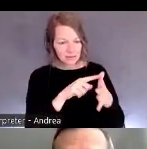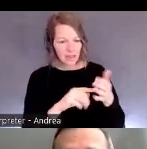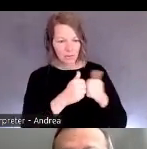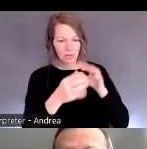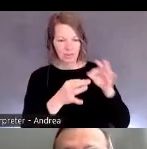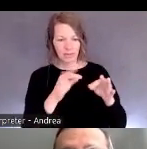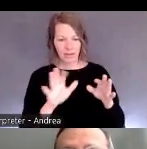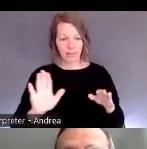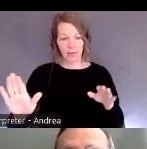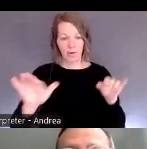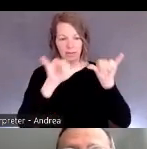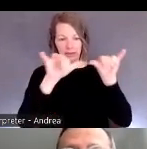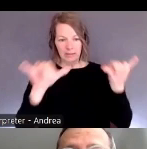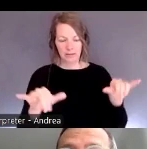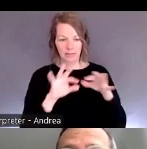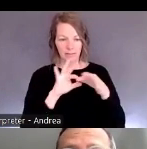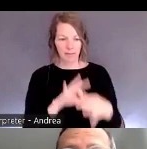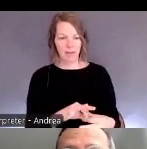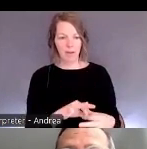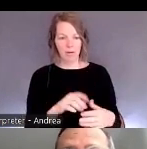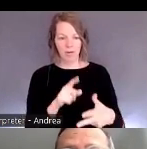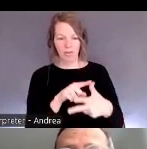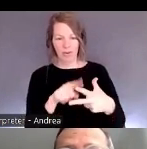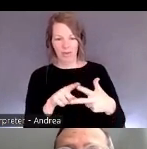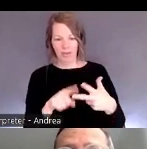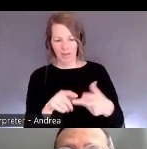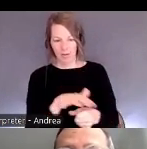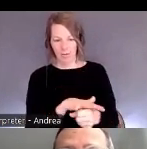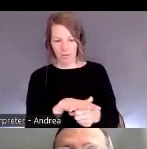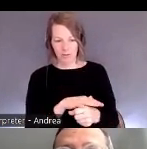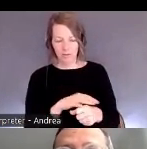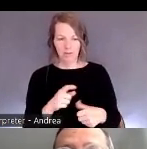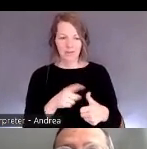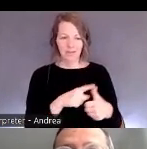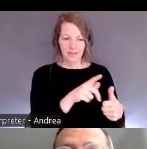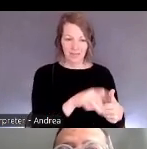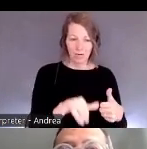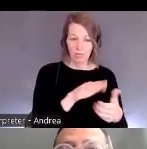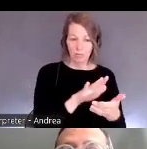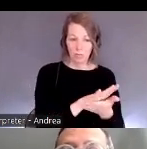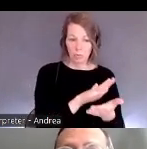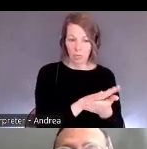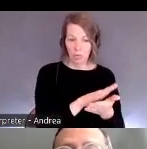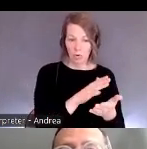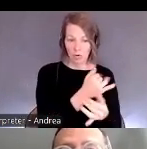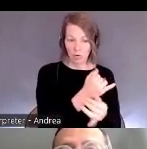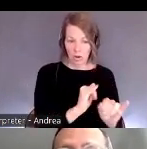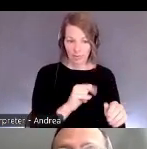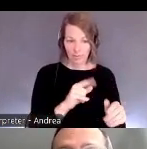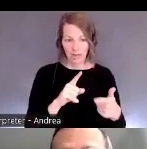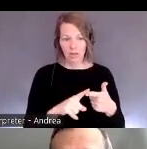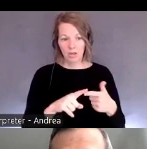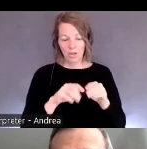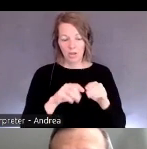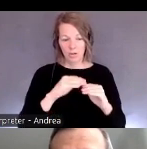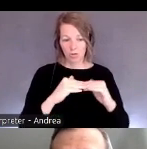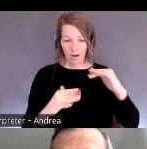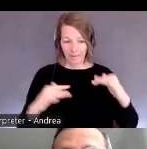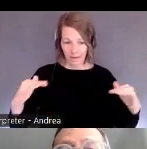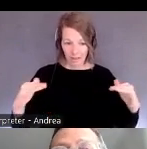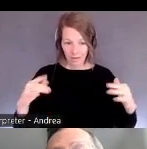explain their system around 3 dimensions, which are standardization of school autonomy, stratification, and